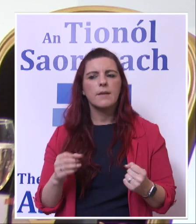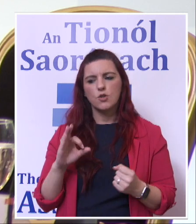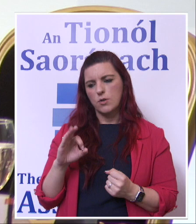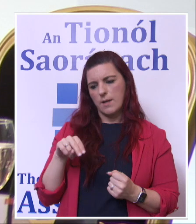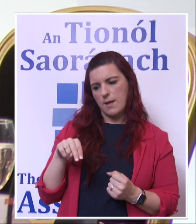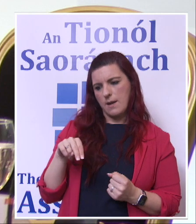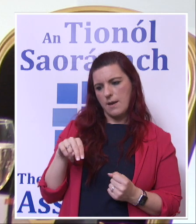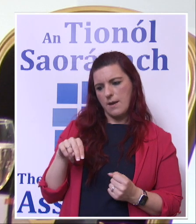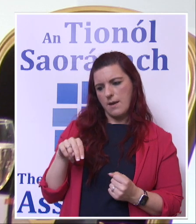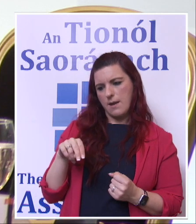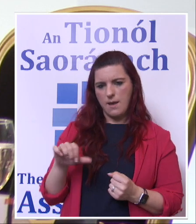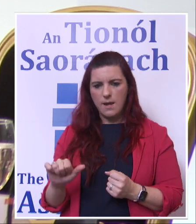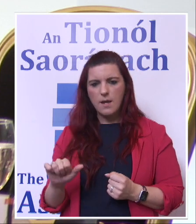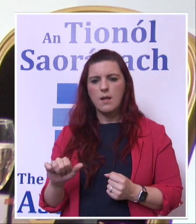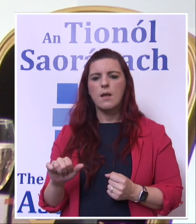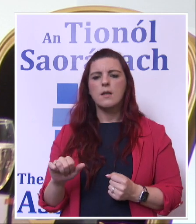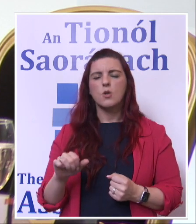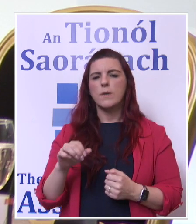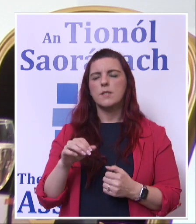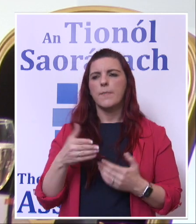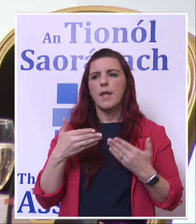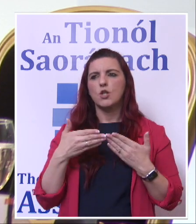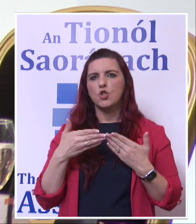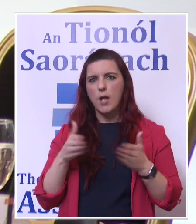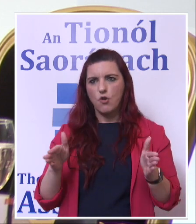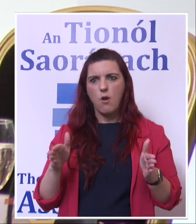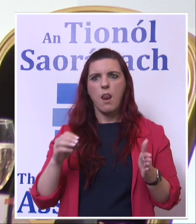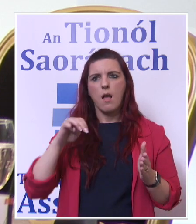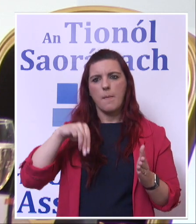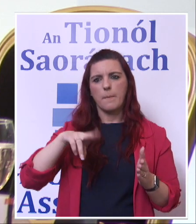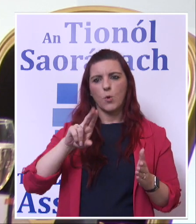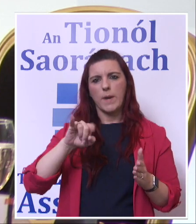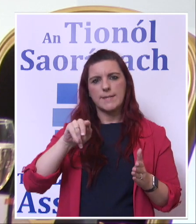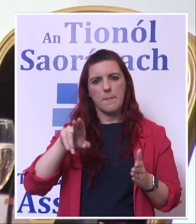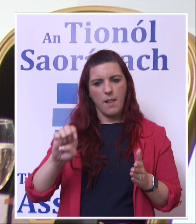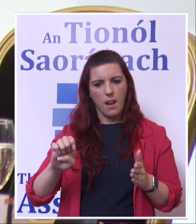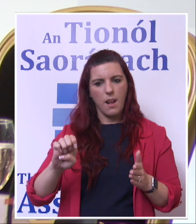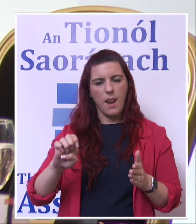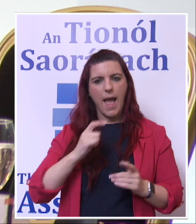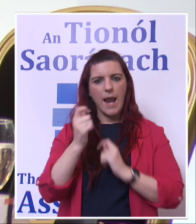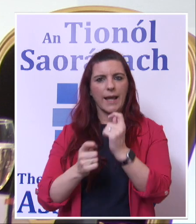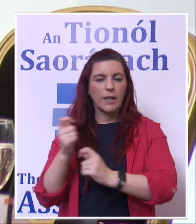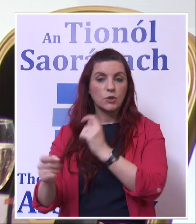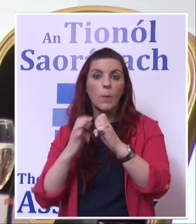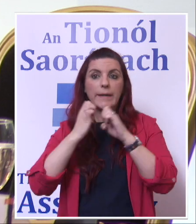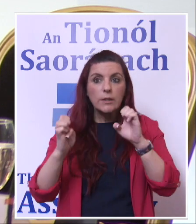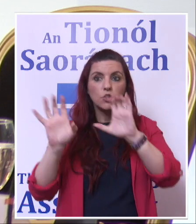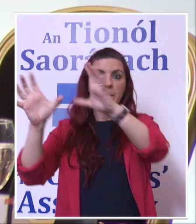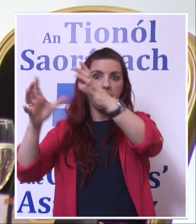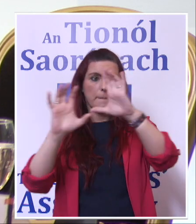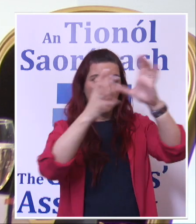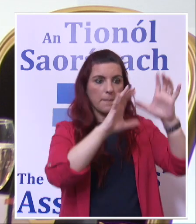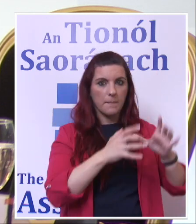GMA, the General Municipal Allocation. So each municipal area gets a